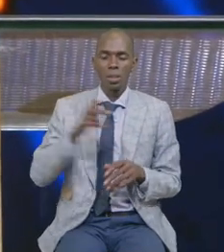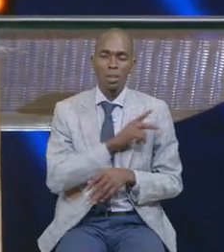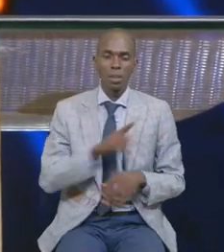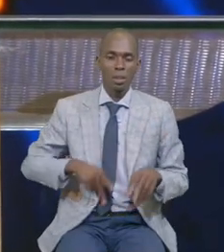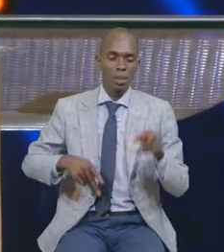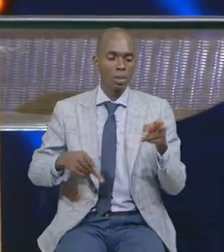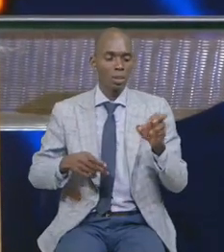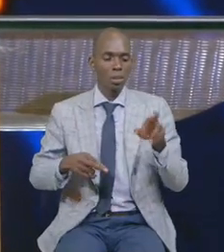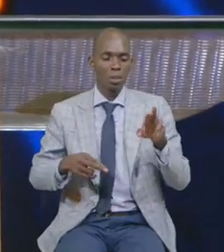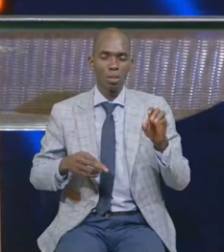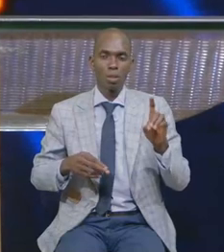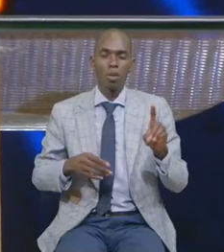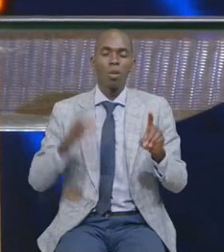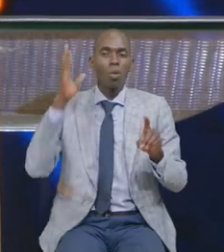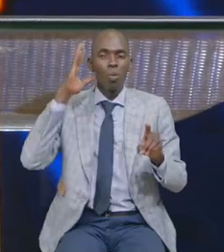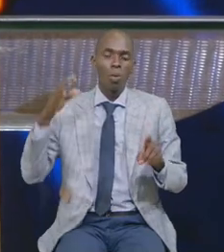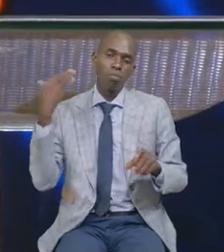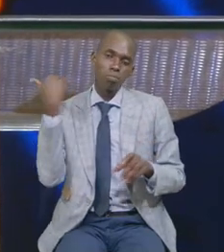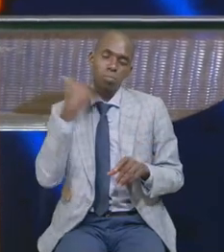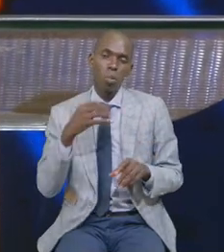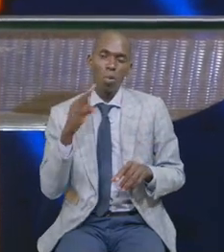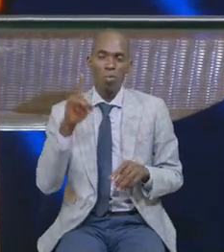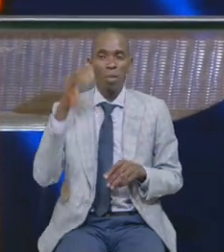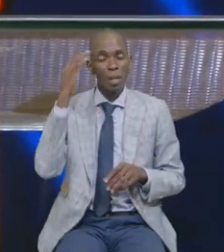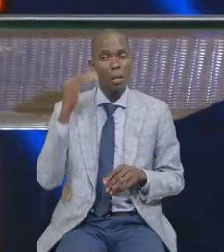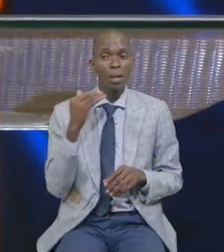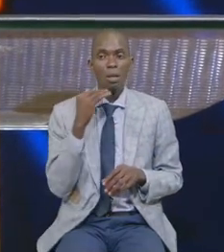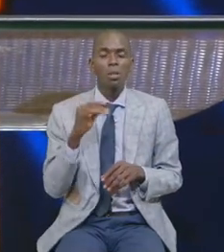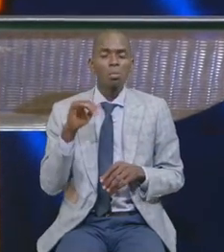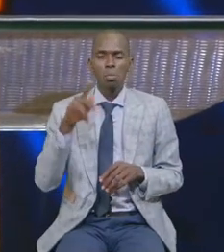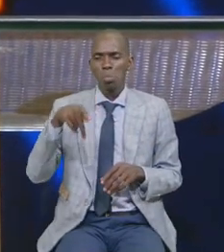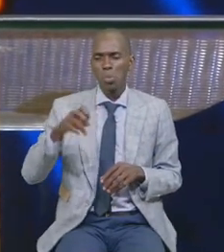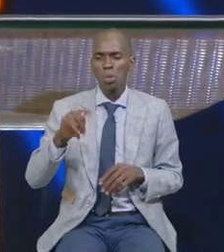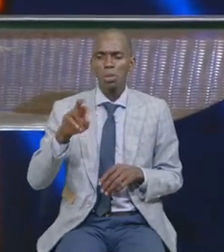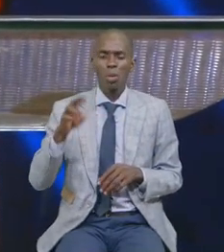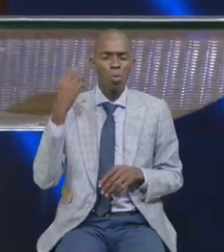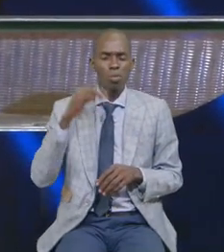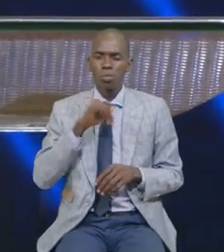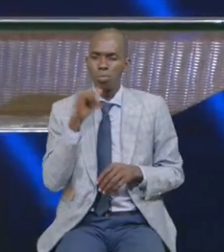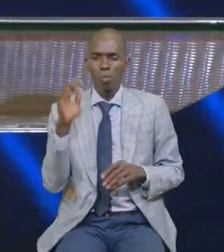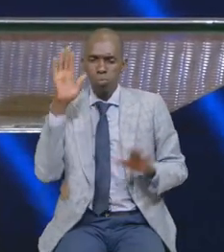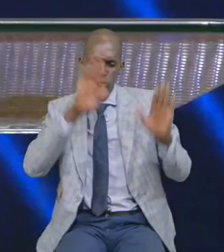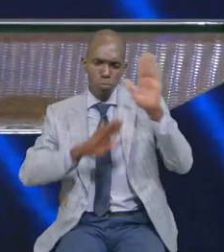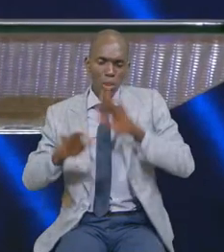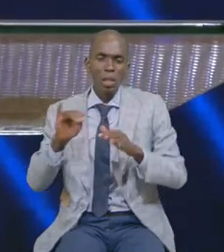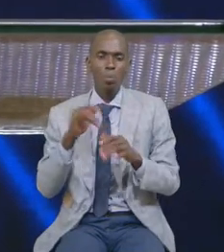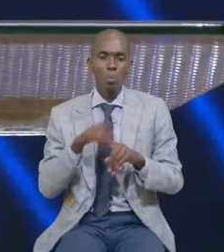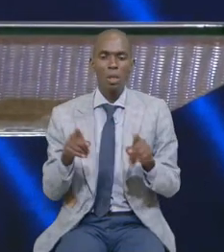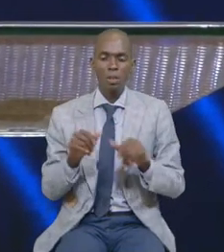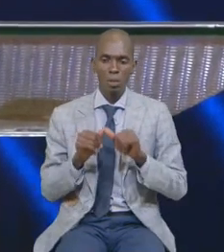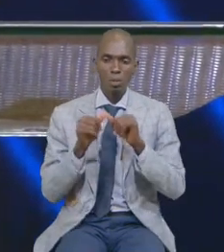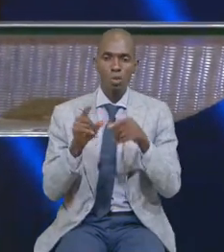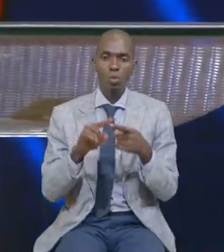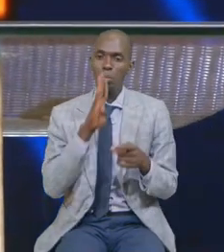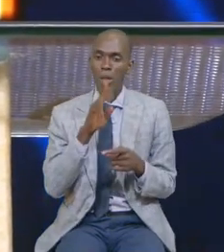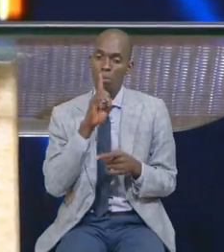it wasn't is it isn't bother him he just kept calm and that's what the Lord wants us to have when you have